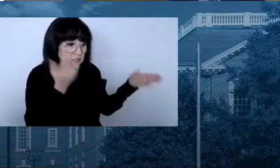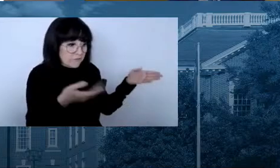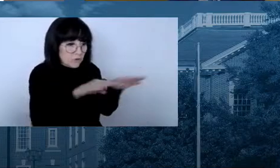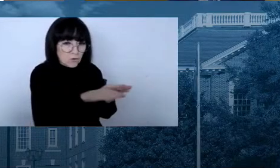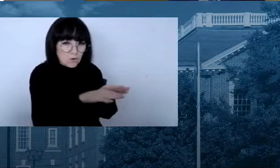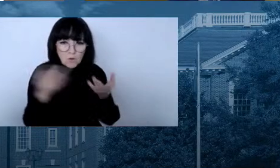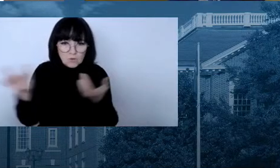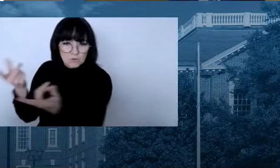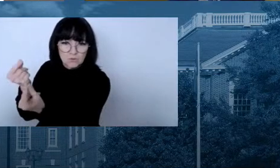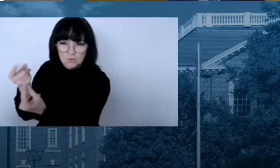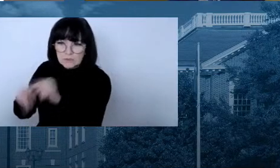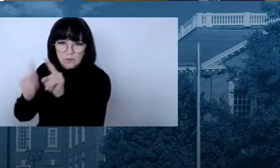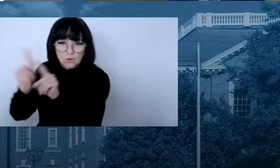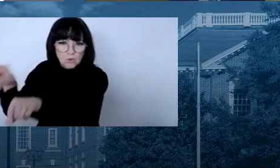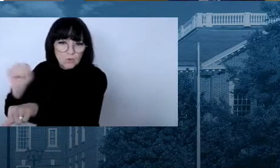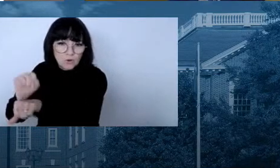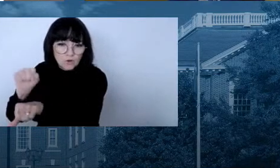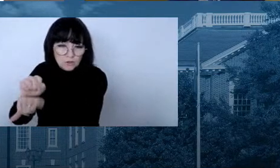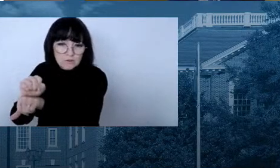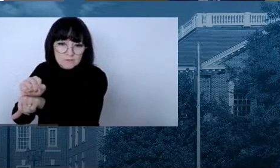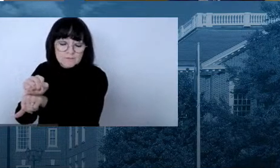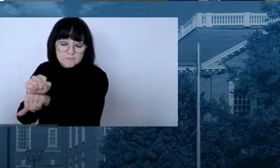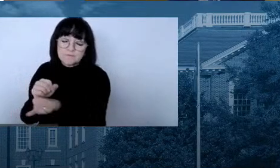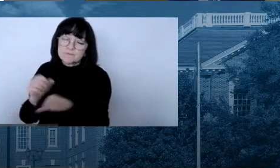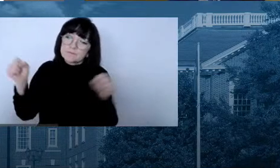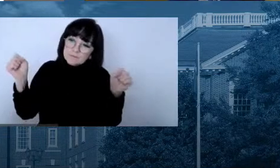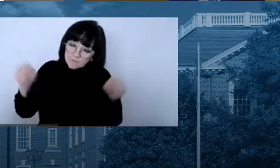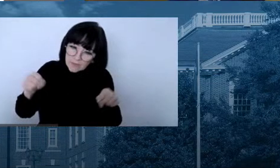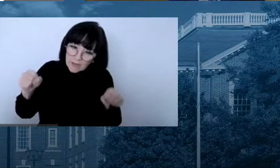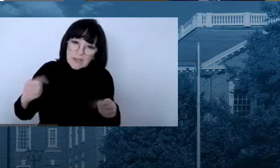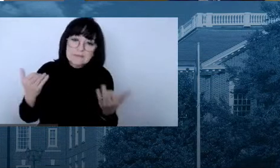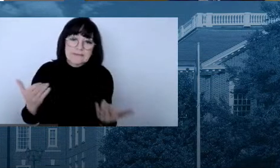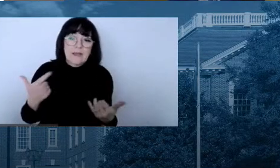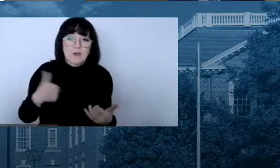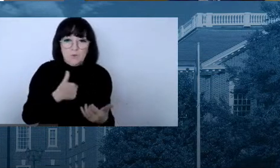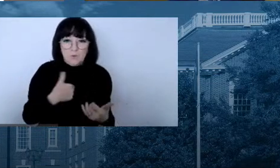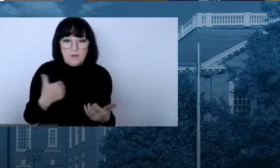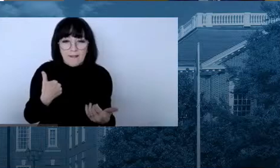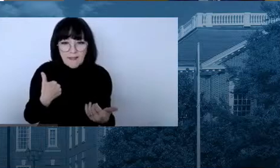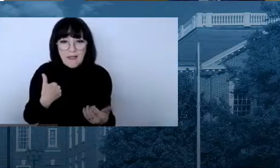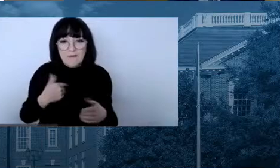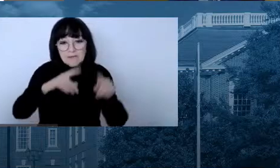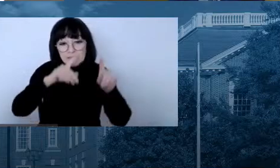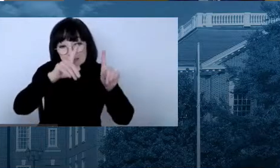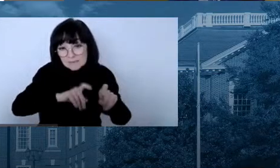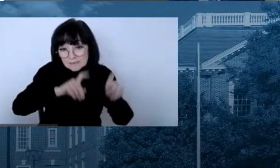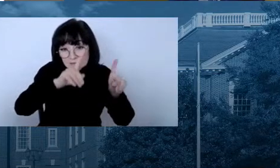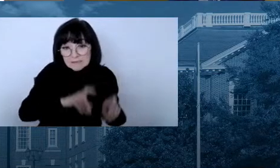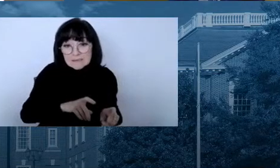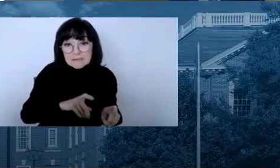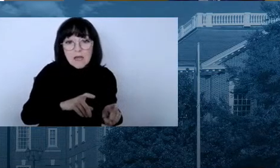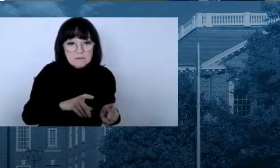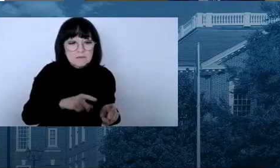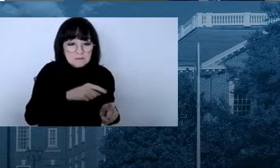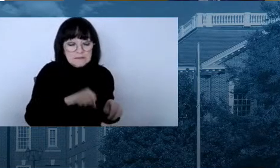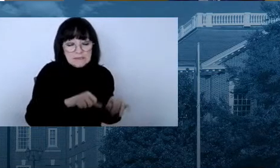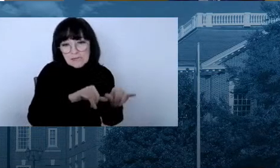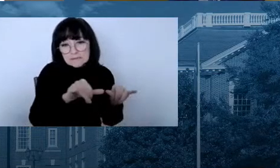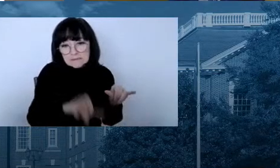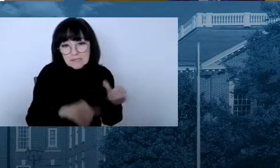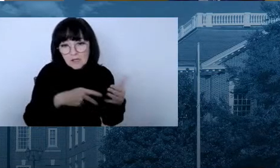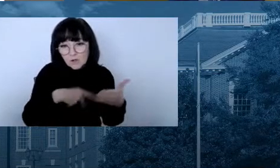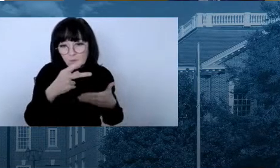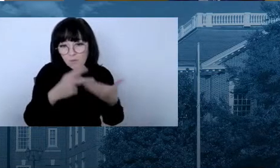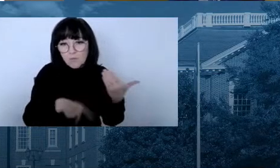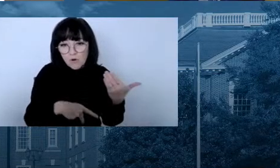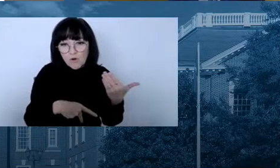benefits. Yes, we do have extra resources. We do now have Test to Stay program, which is enabling us